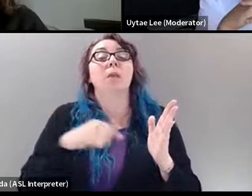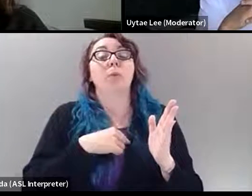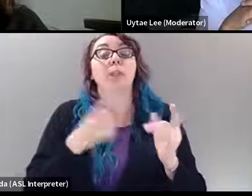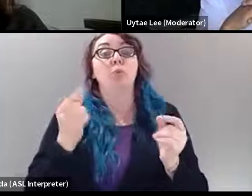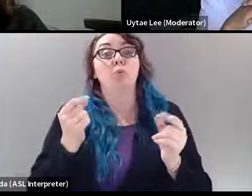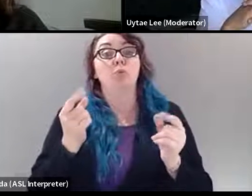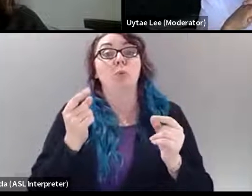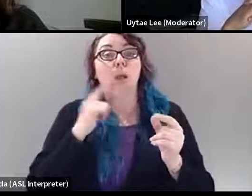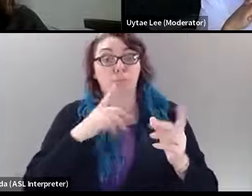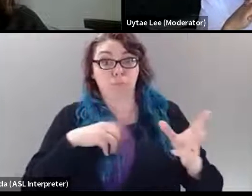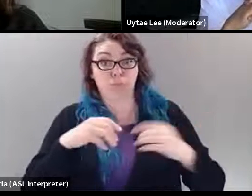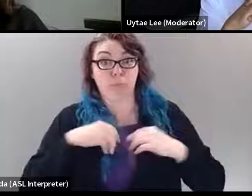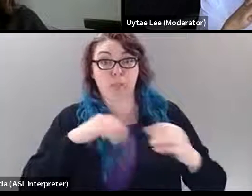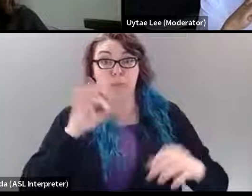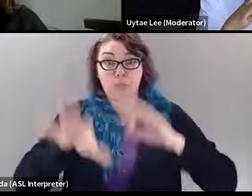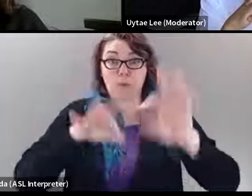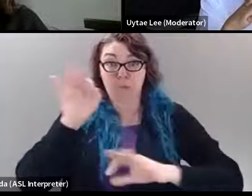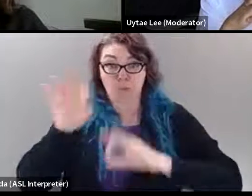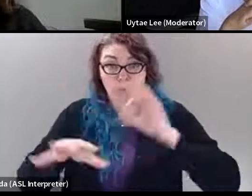for